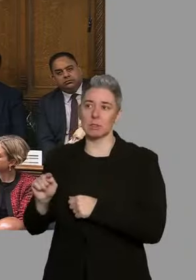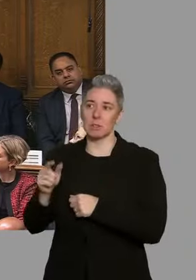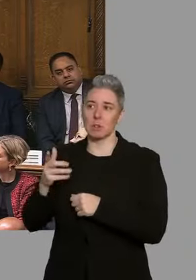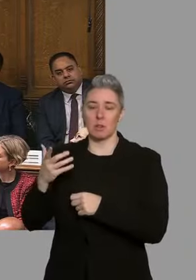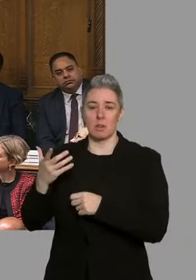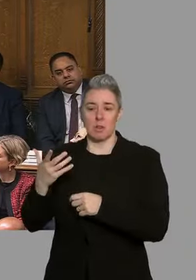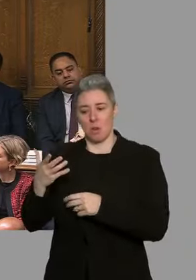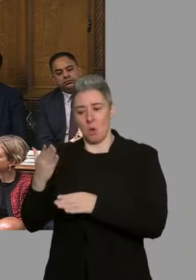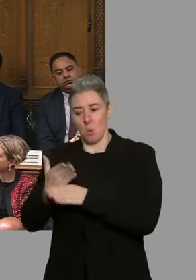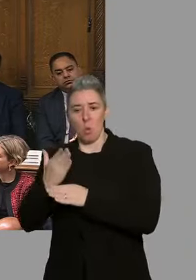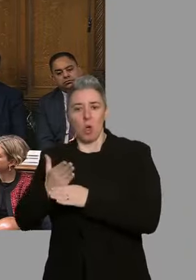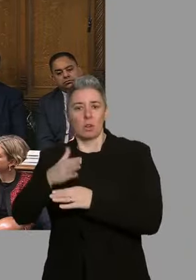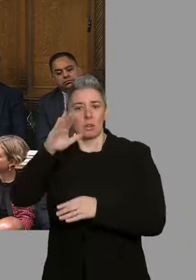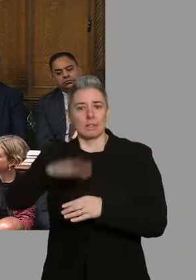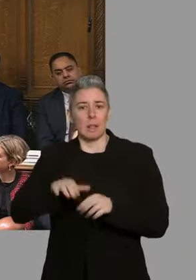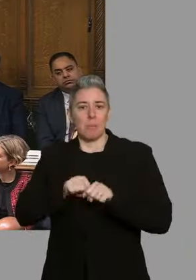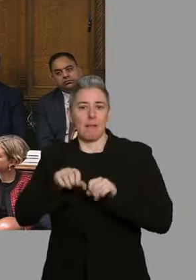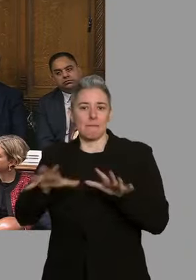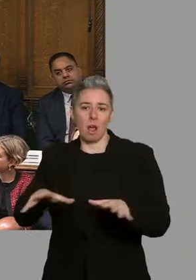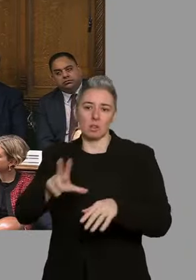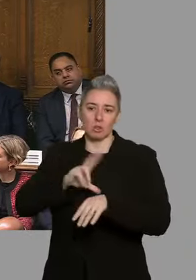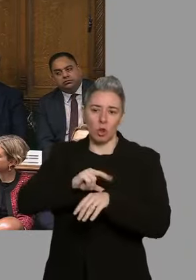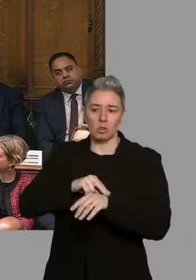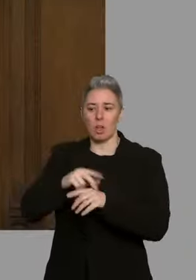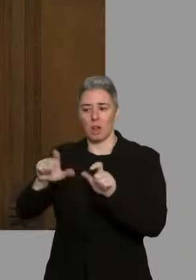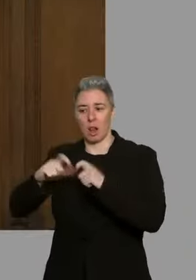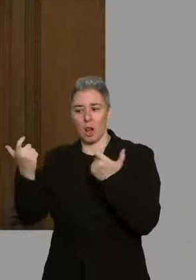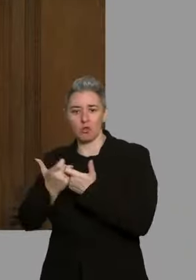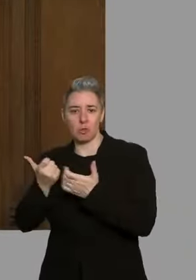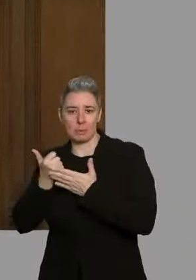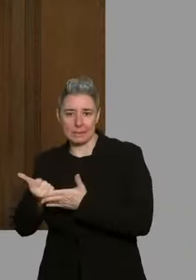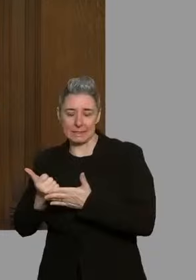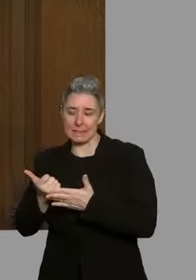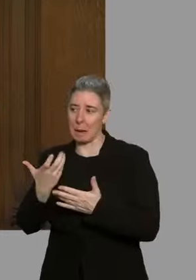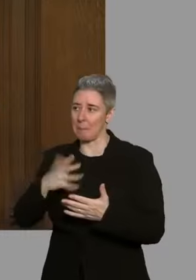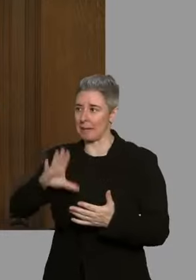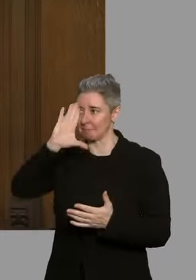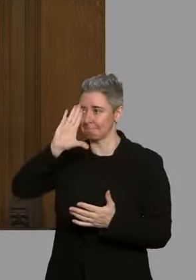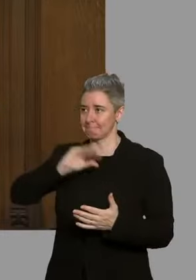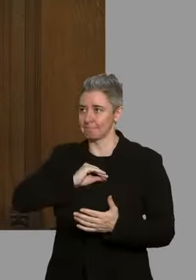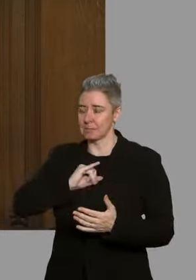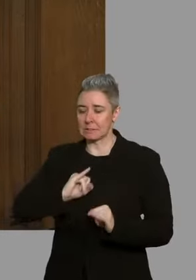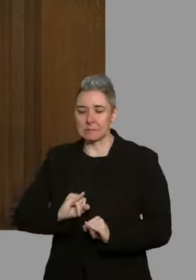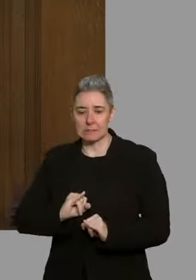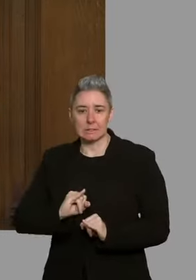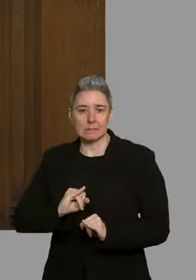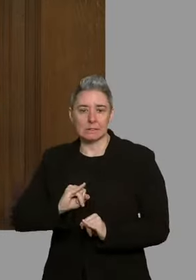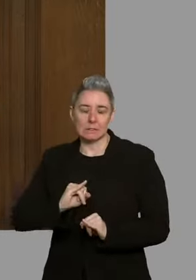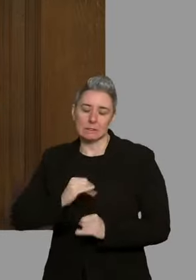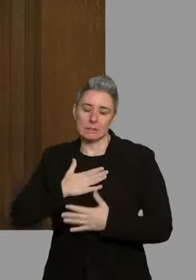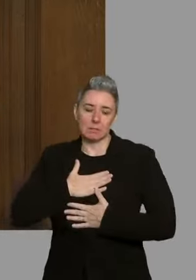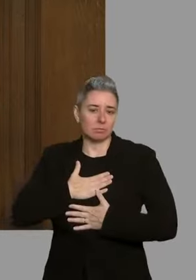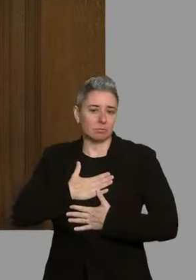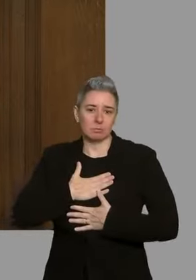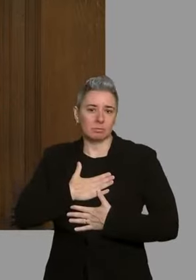they have been dreading. Dalal's mother and brother were among 23 Gazans killed in their tent by an Israeli airstrike in the